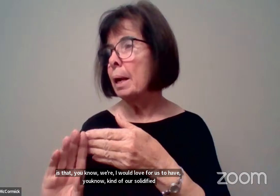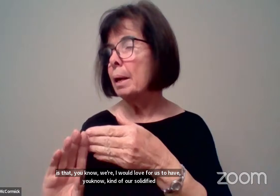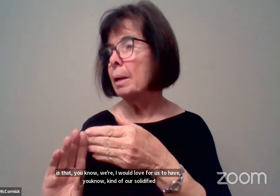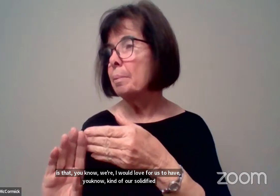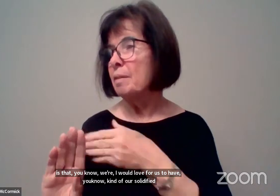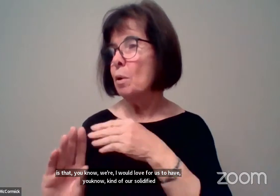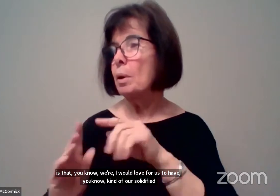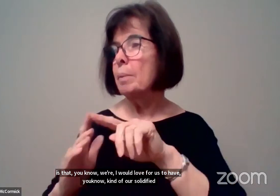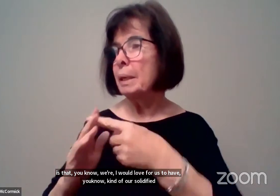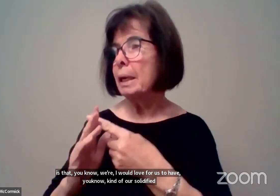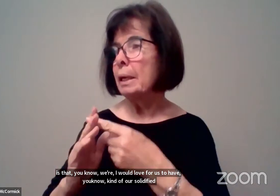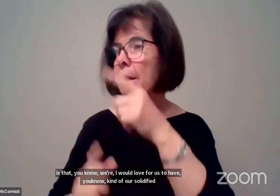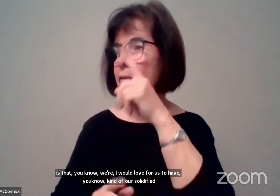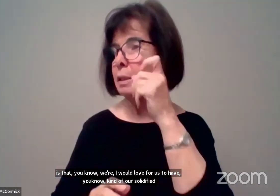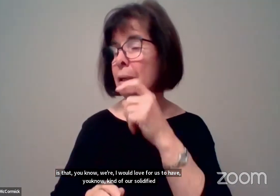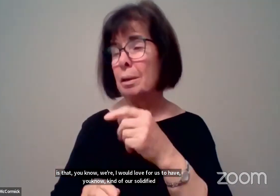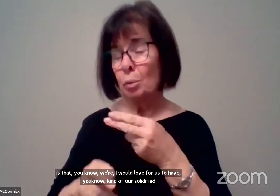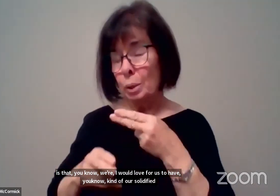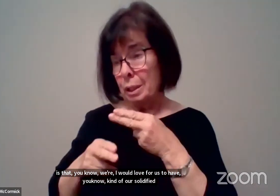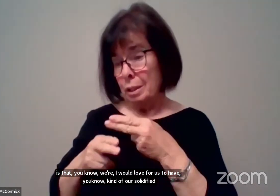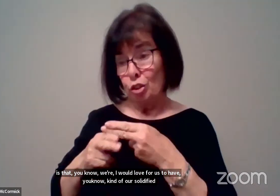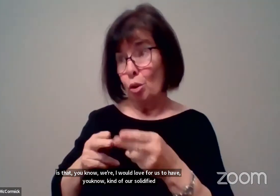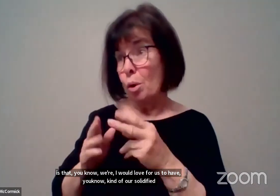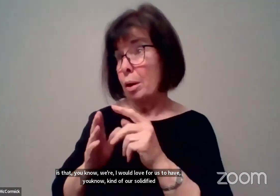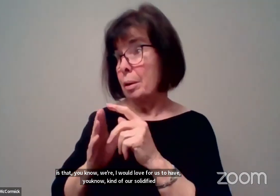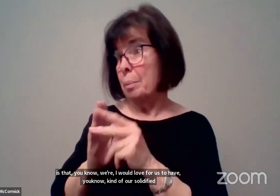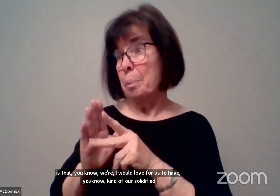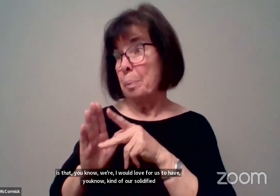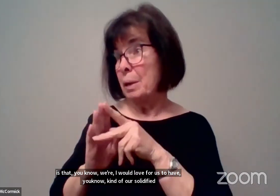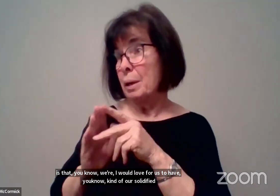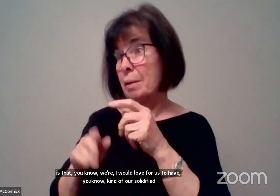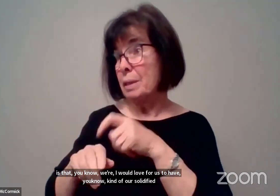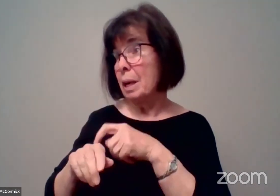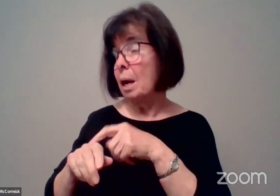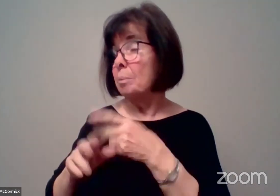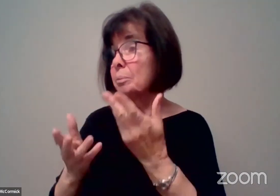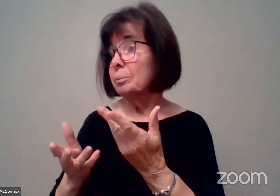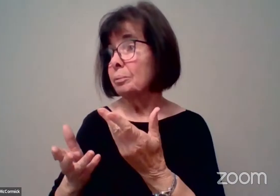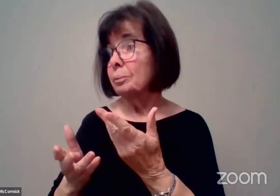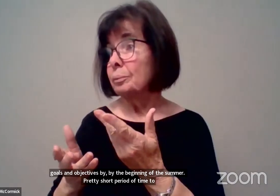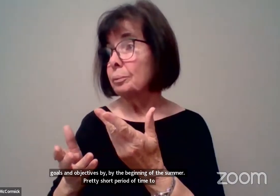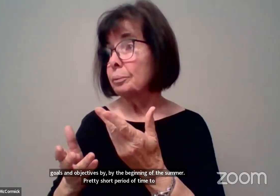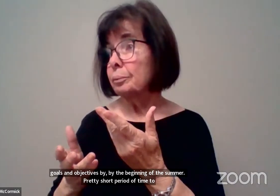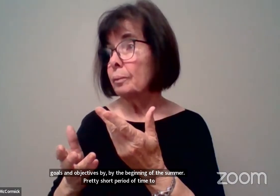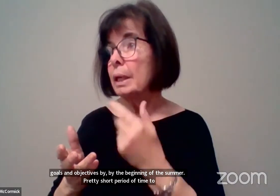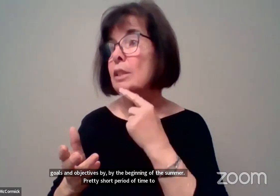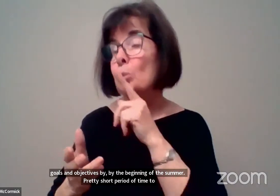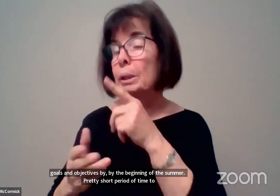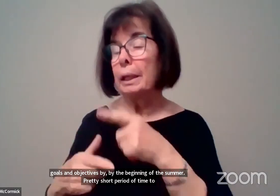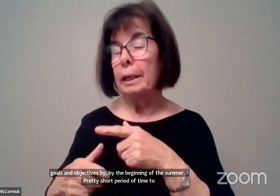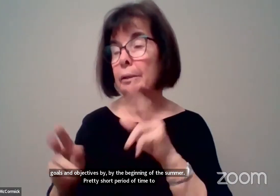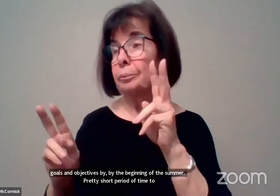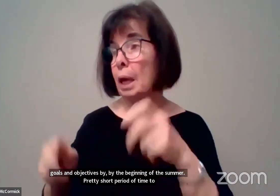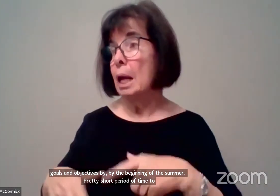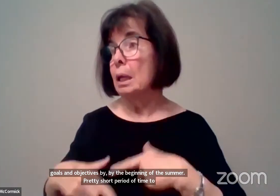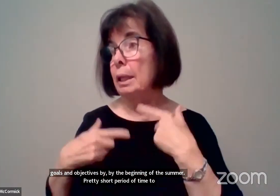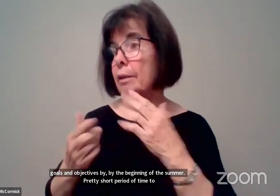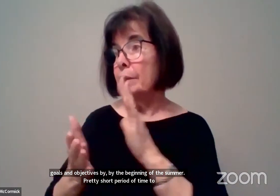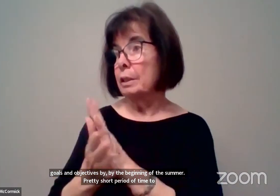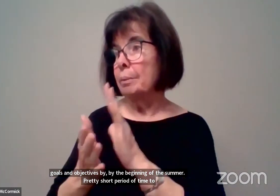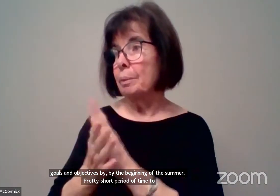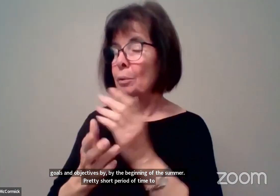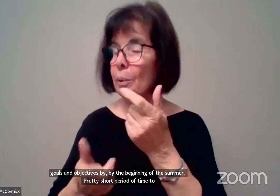so a pretty short period of time to just kind of lay out, and it's a living document. And so we've had to